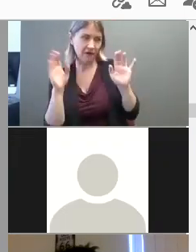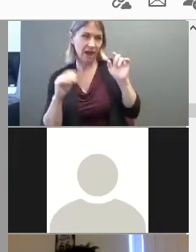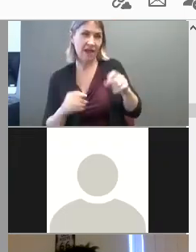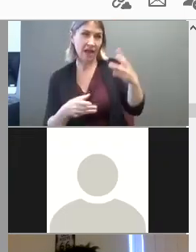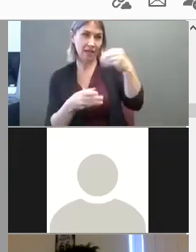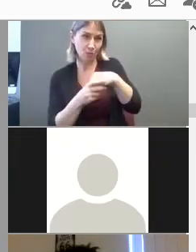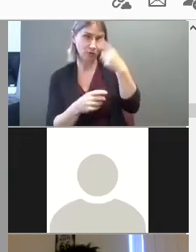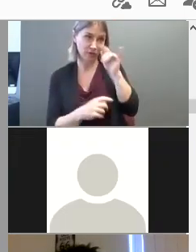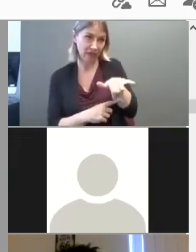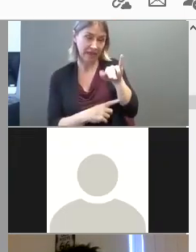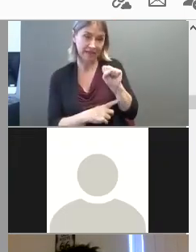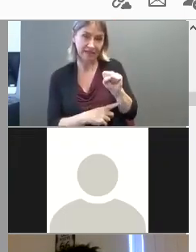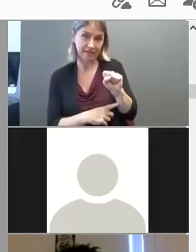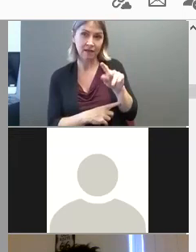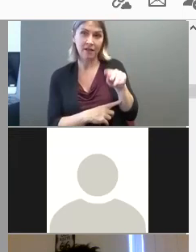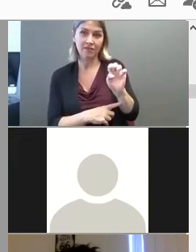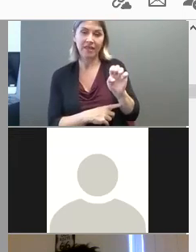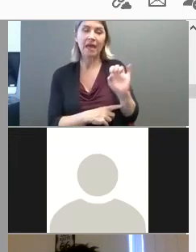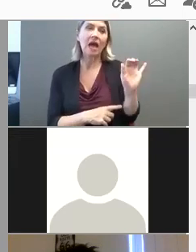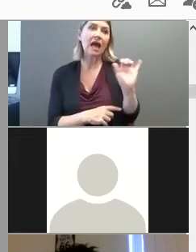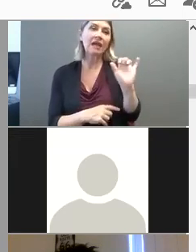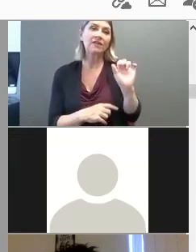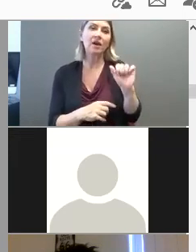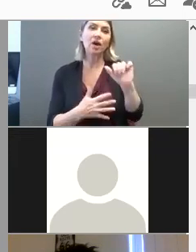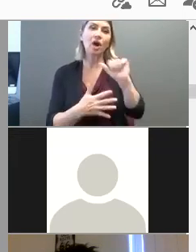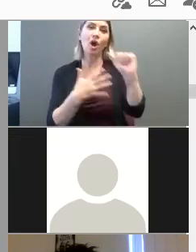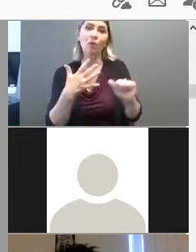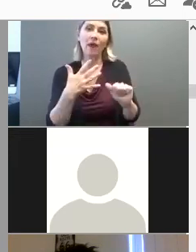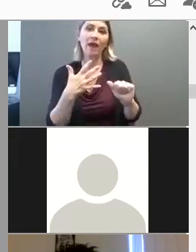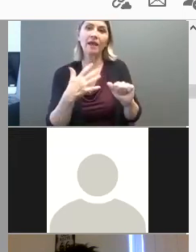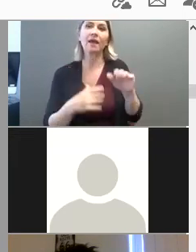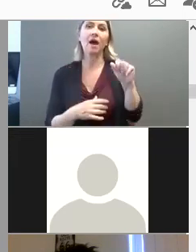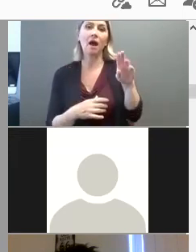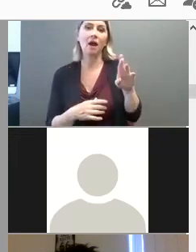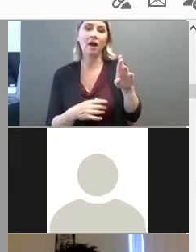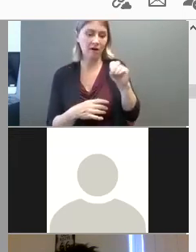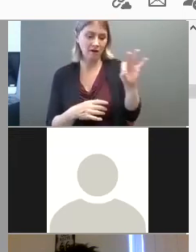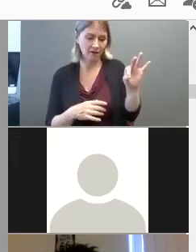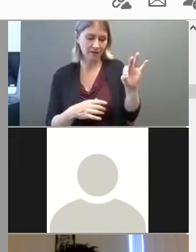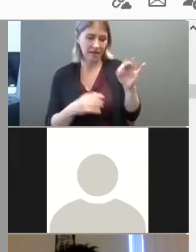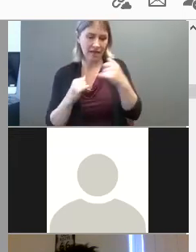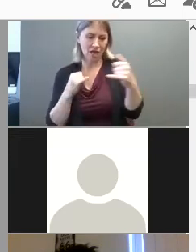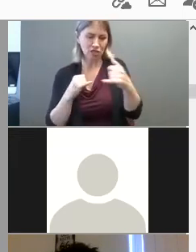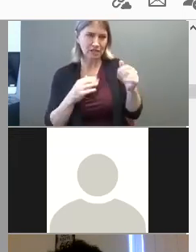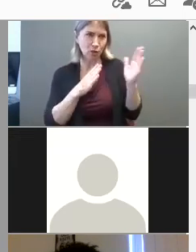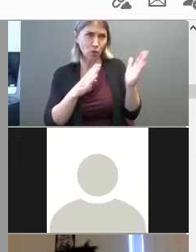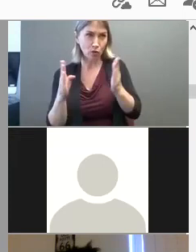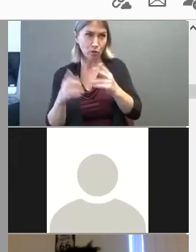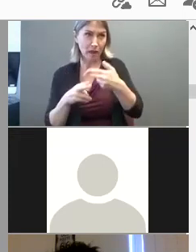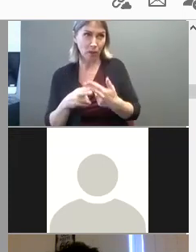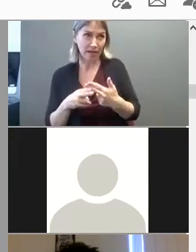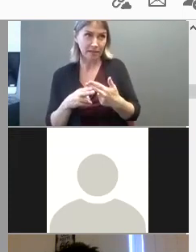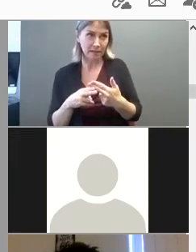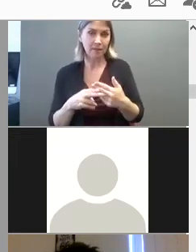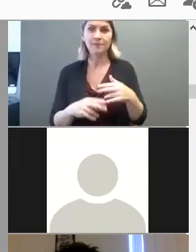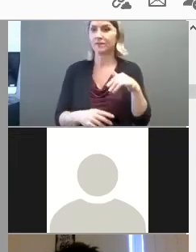to this is the array of edges that are ordered by weight?